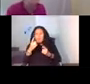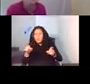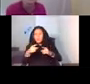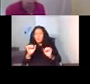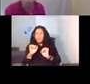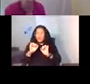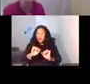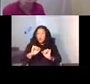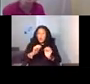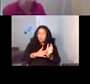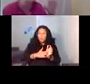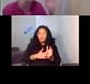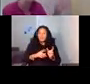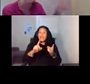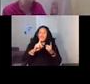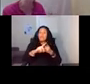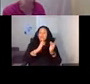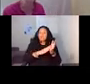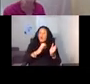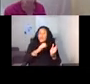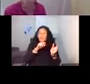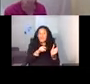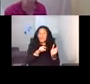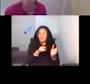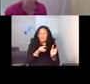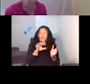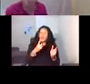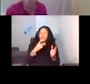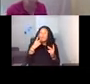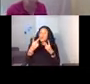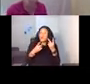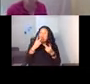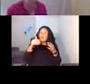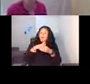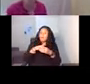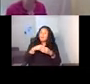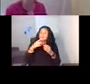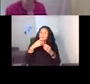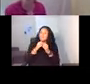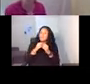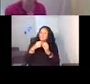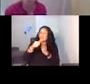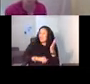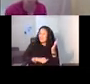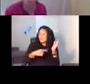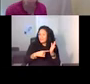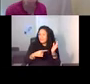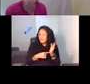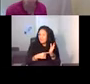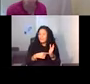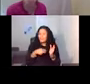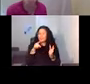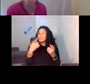mother, Elizabeth McConkie, who one of the choir members mentioned in that list. And she allowed us to